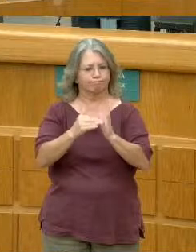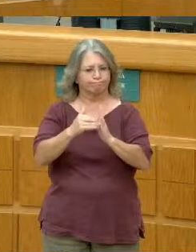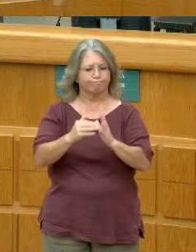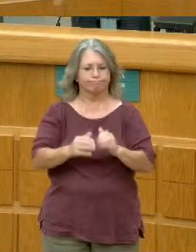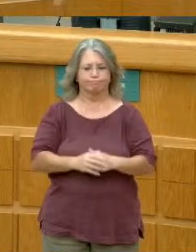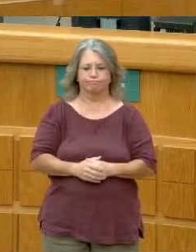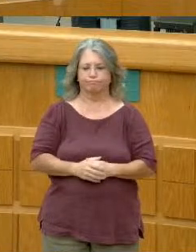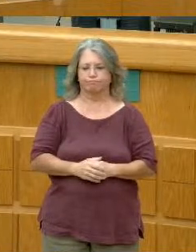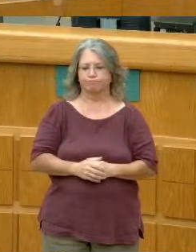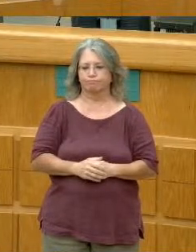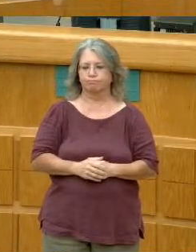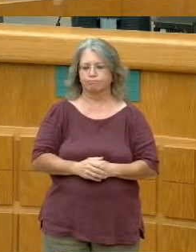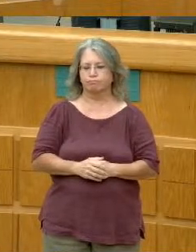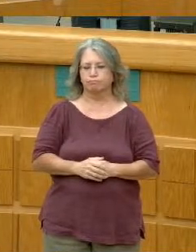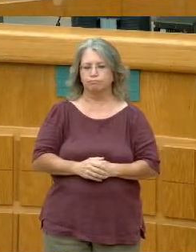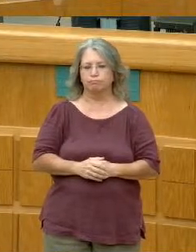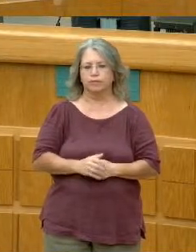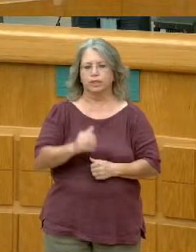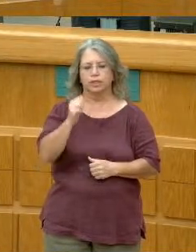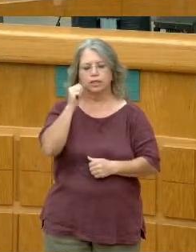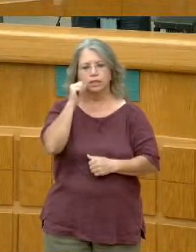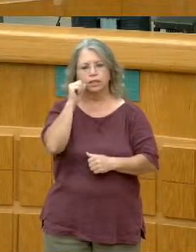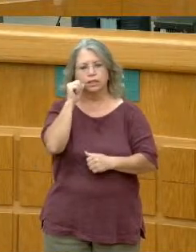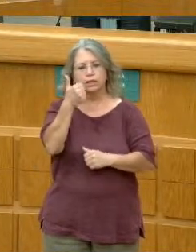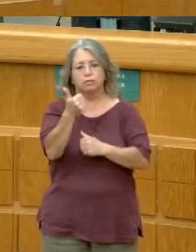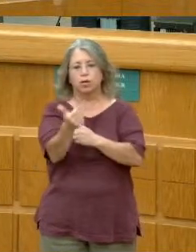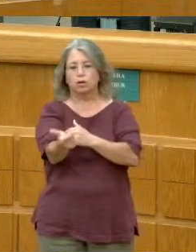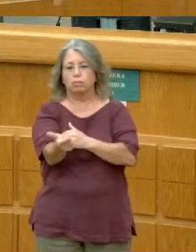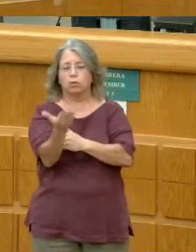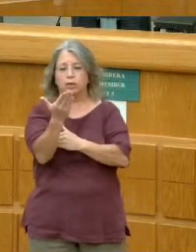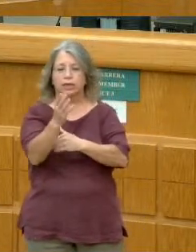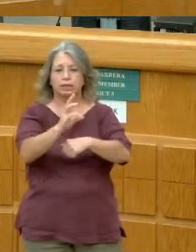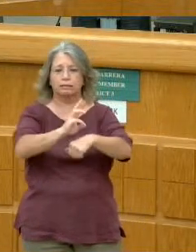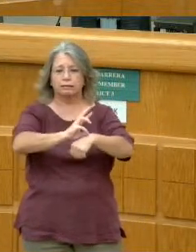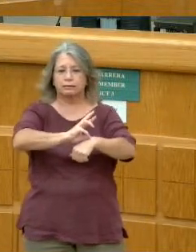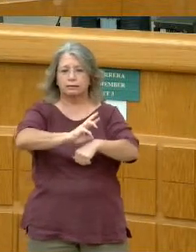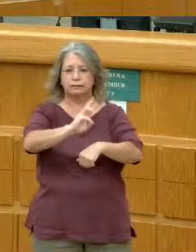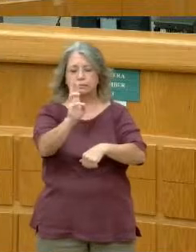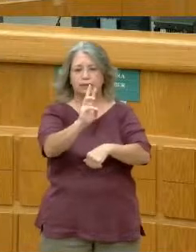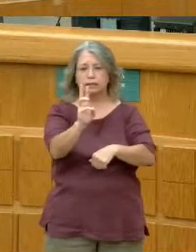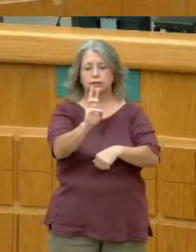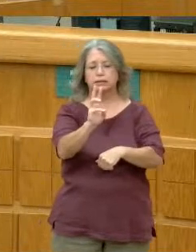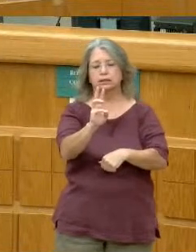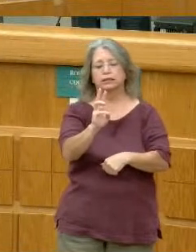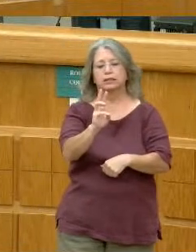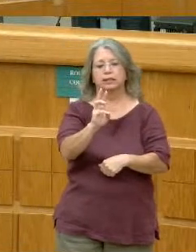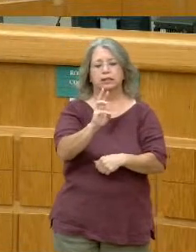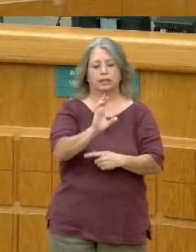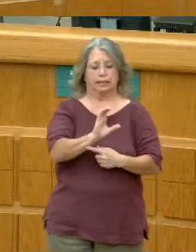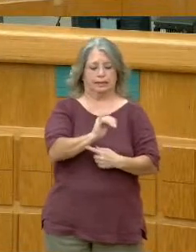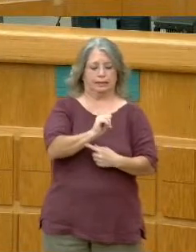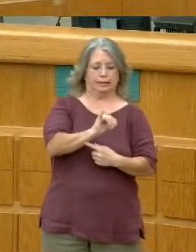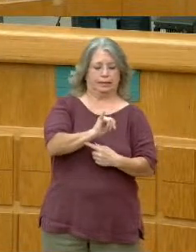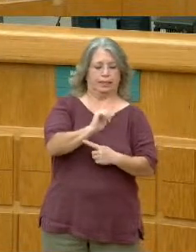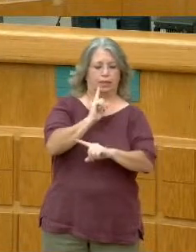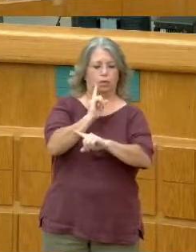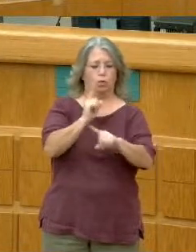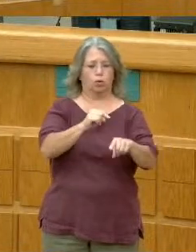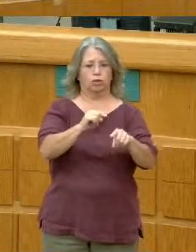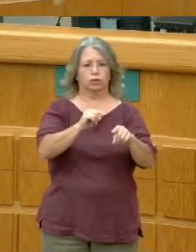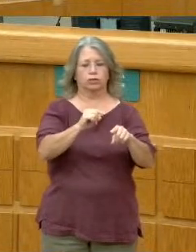Tomorrow morning at 6 a.m., the city's orders expire on August the